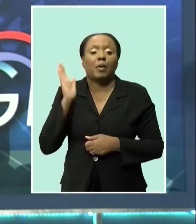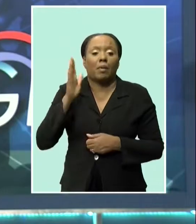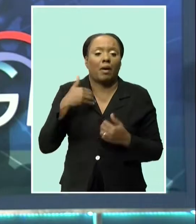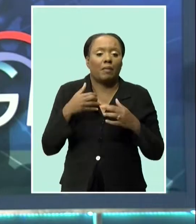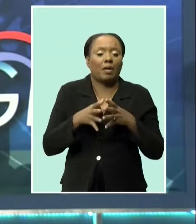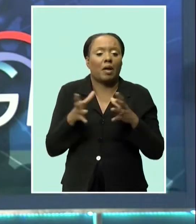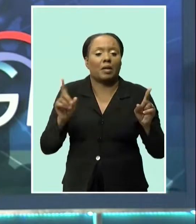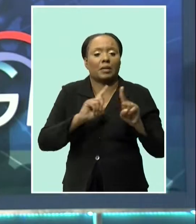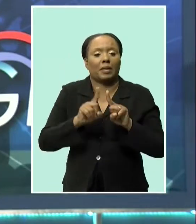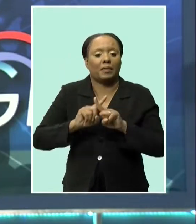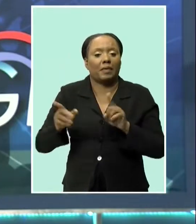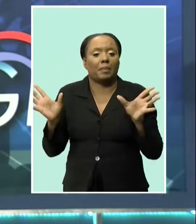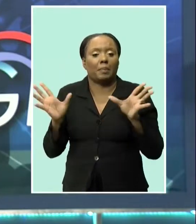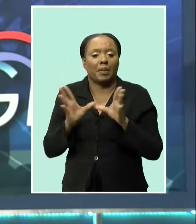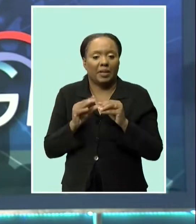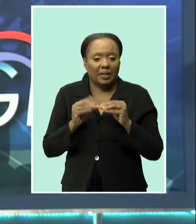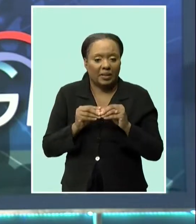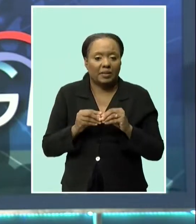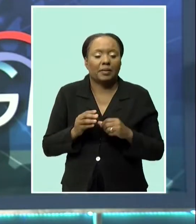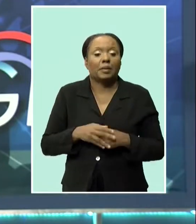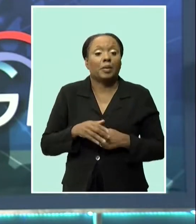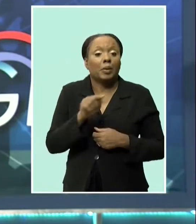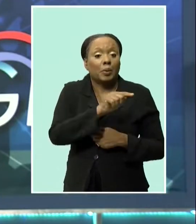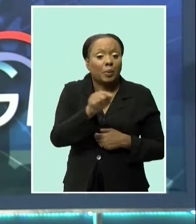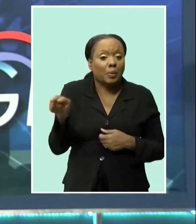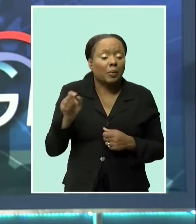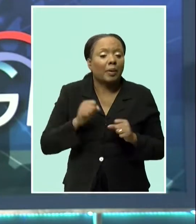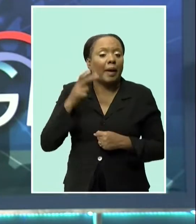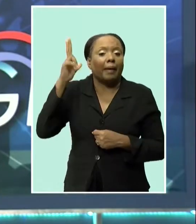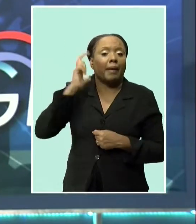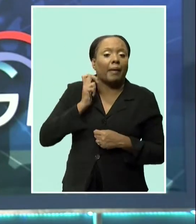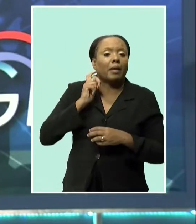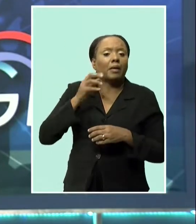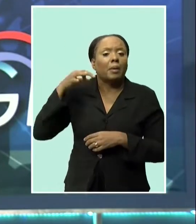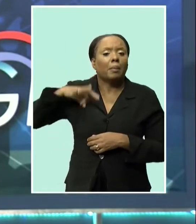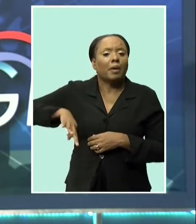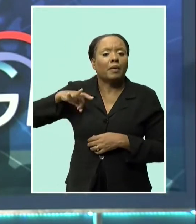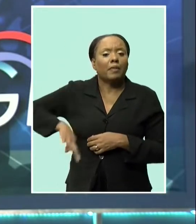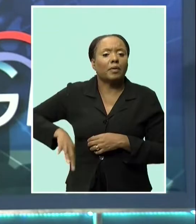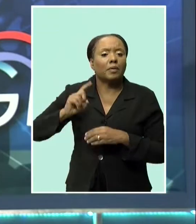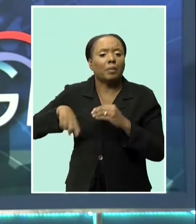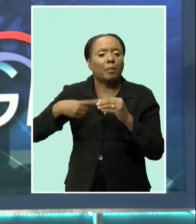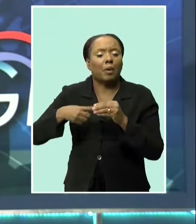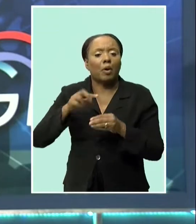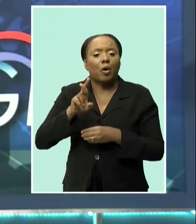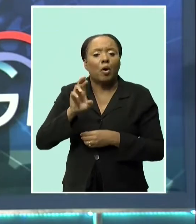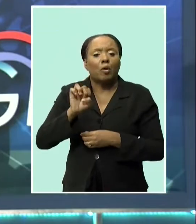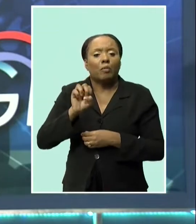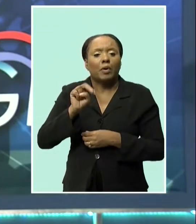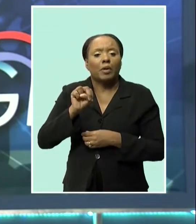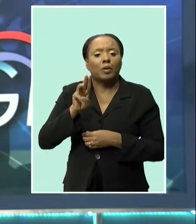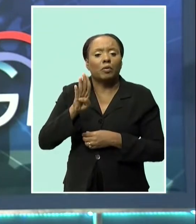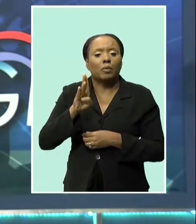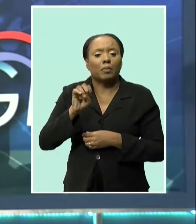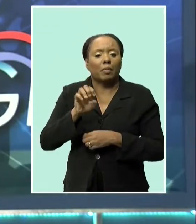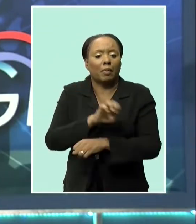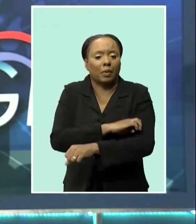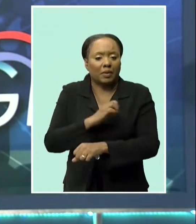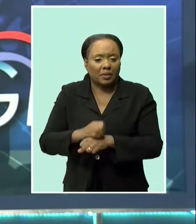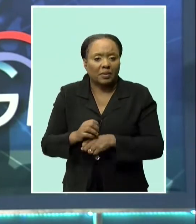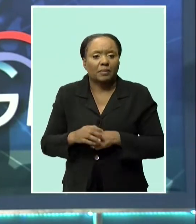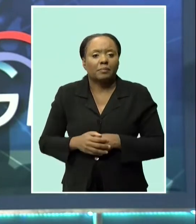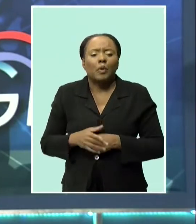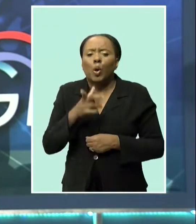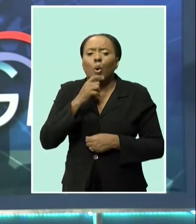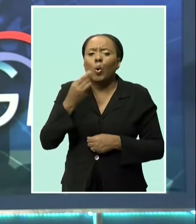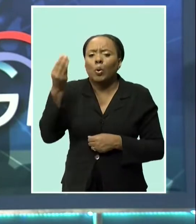engagement meetings, which will allow householders to hear the benefits of renewable energy, among other things. To tell us more about it is Minister of State in the